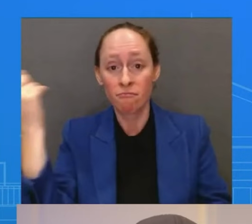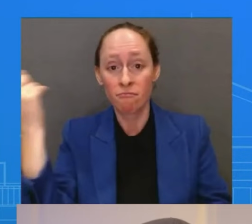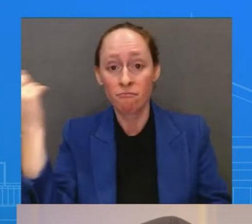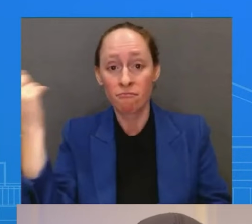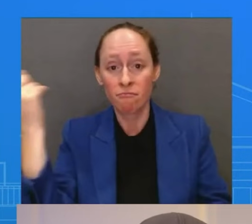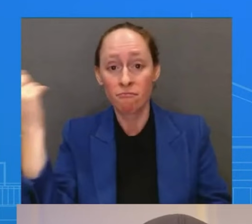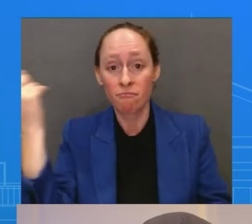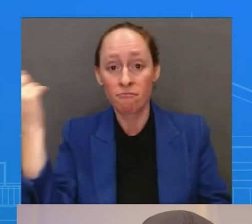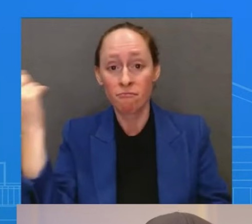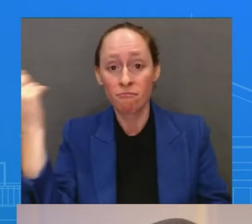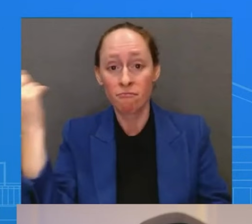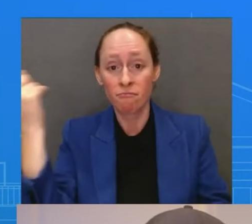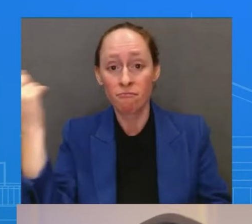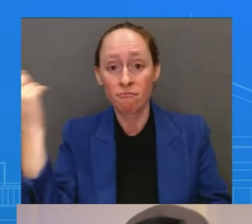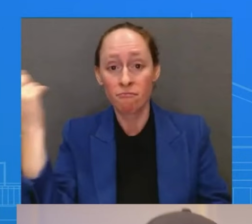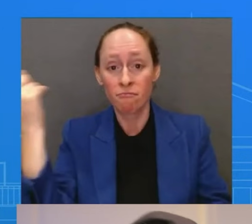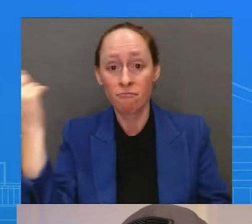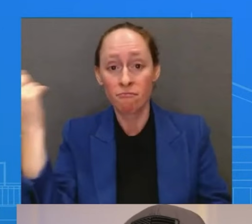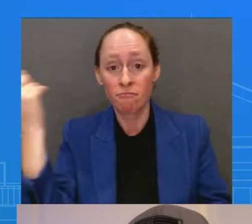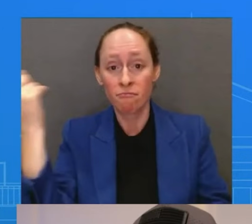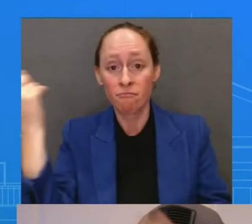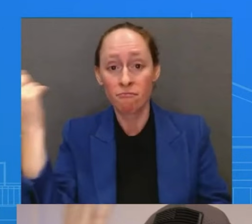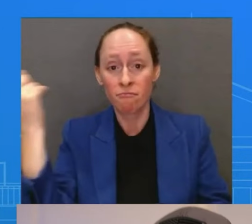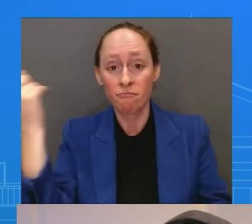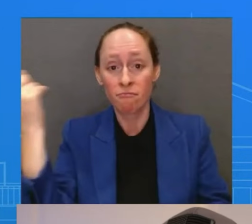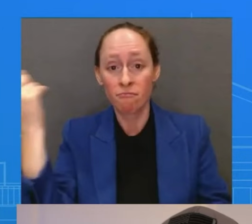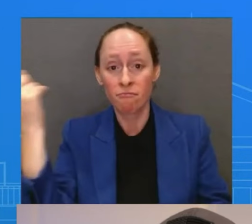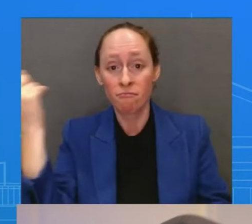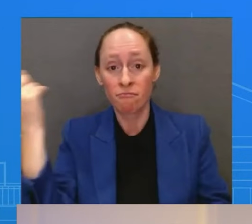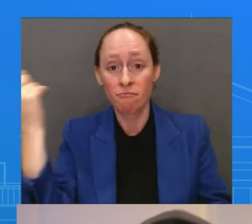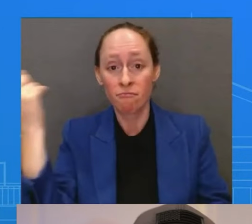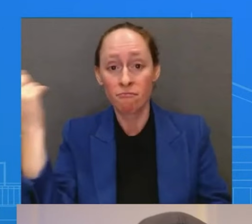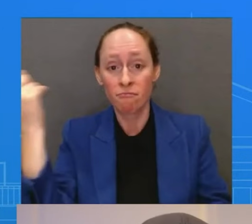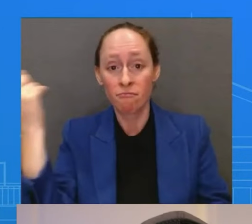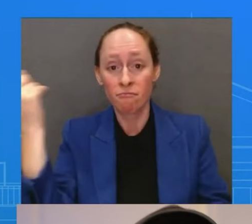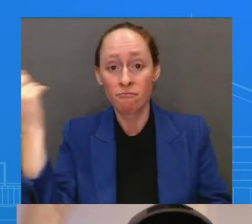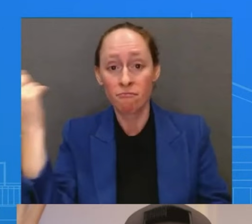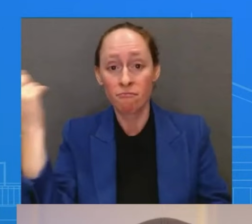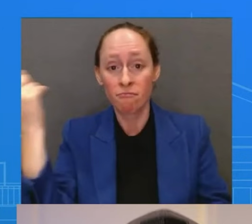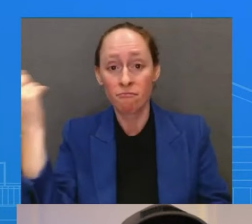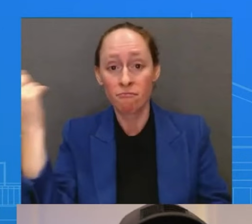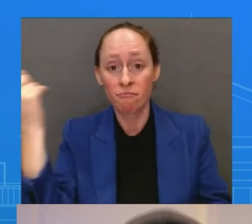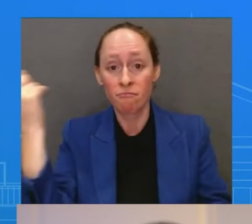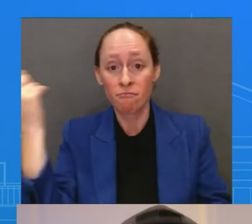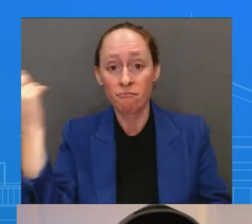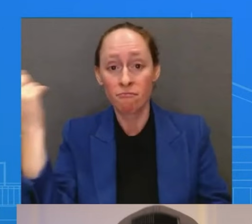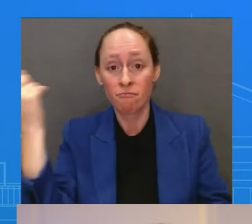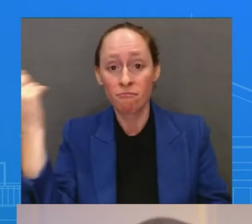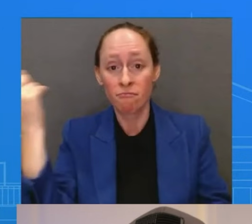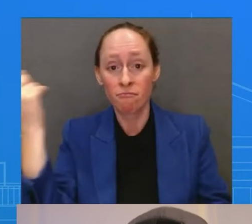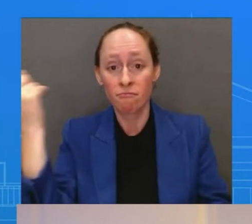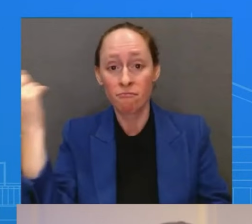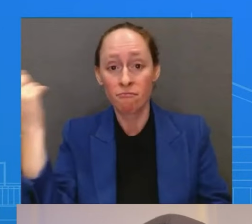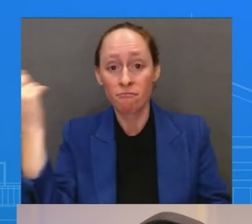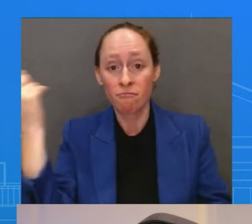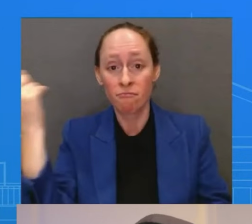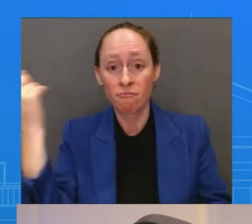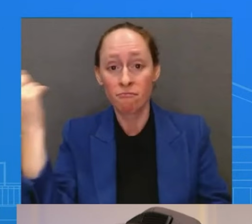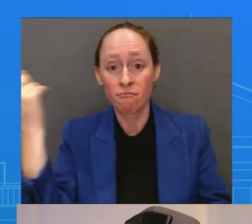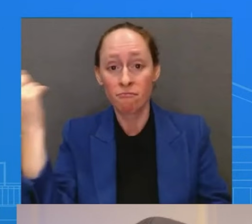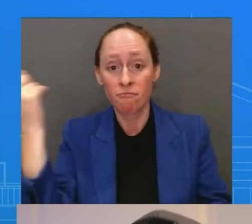to be used towards humanitarian purposes. So the money that they were going to originally use for it now goes towards funding